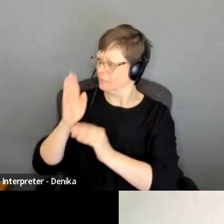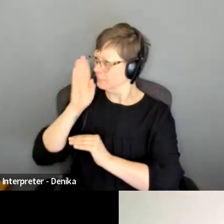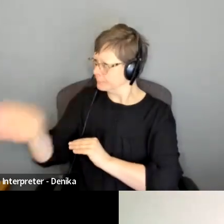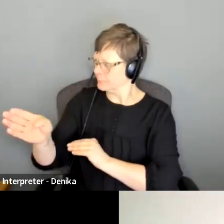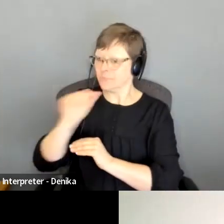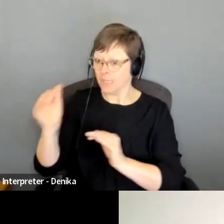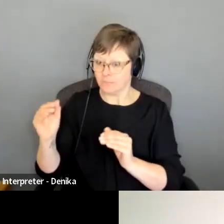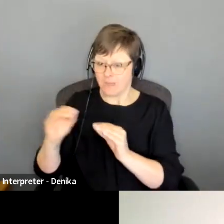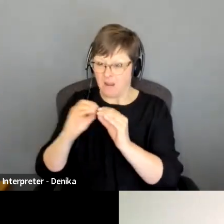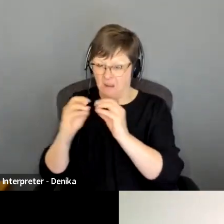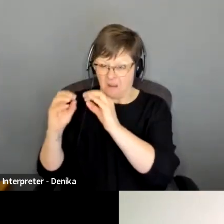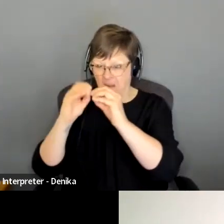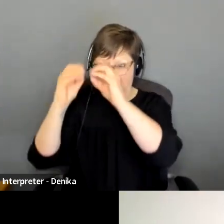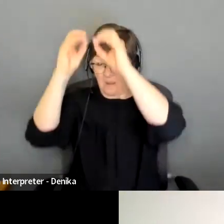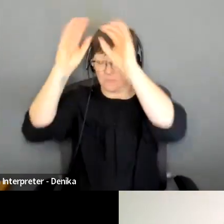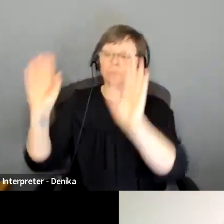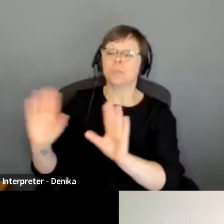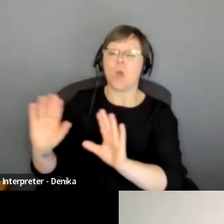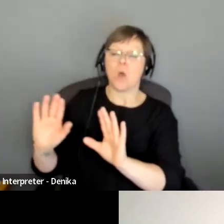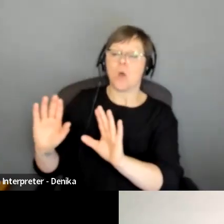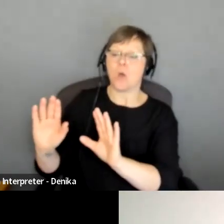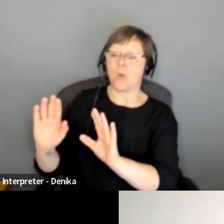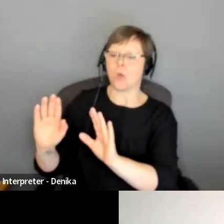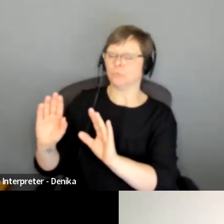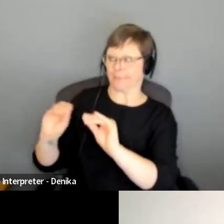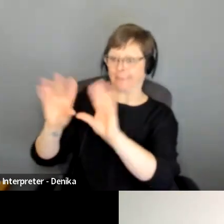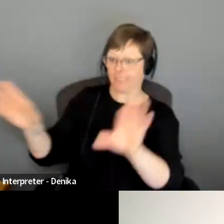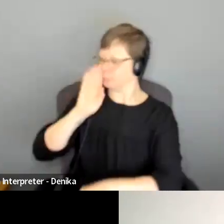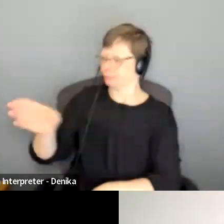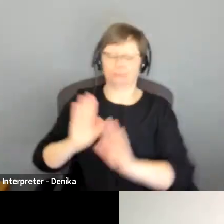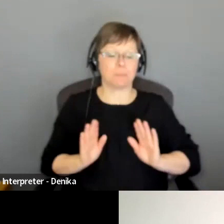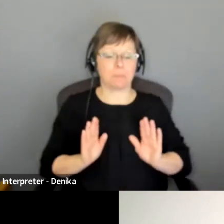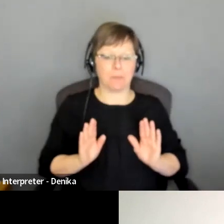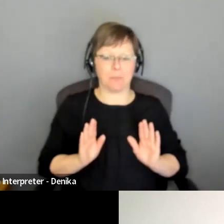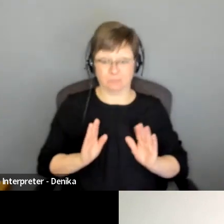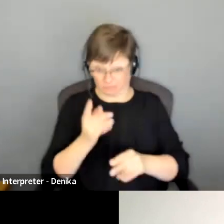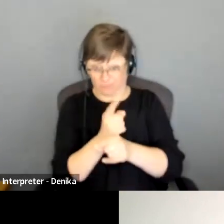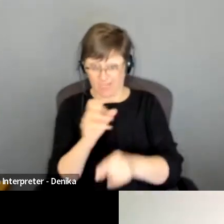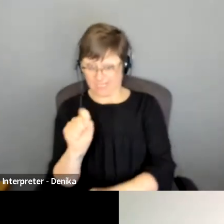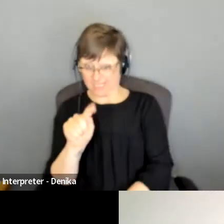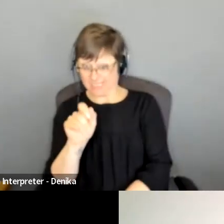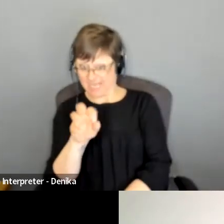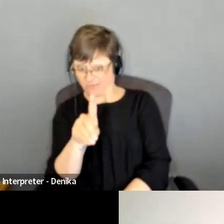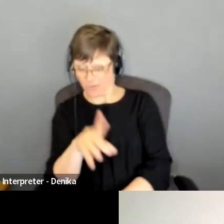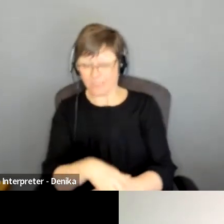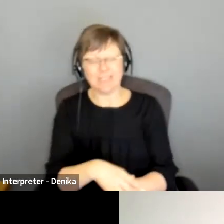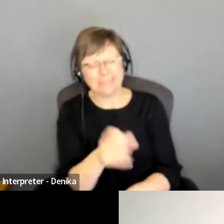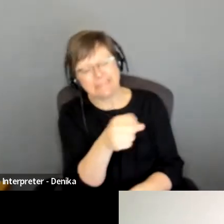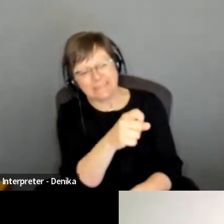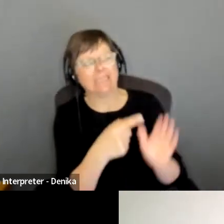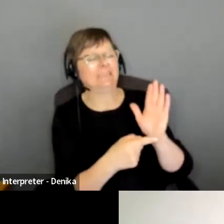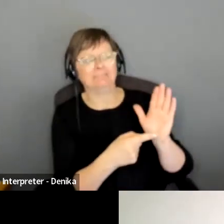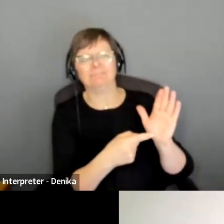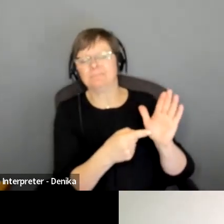escalate. Is that an accurate summary, Stafford? I think so, yeah. Again, some of the key concerns that we saw at the beginning, that people are afraid to